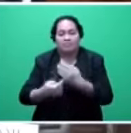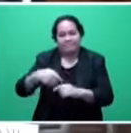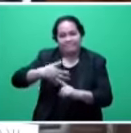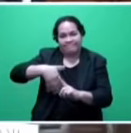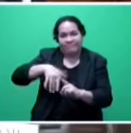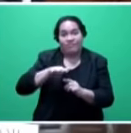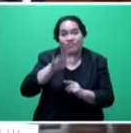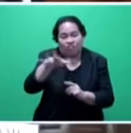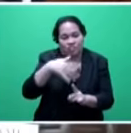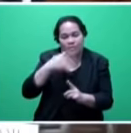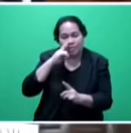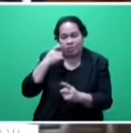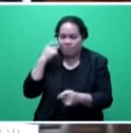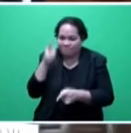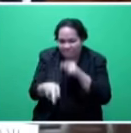harshly.